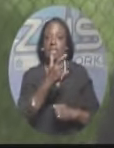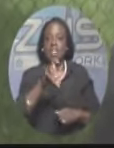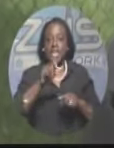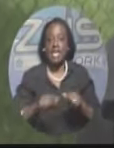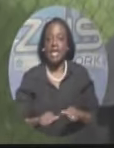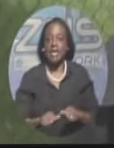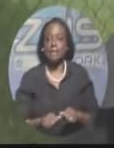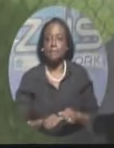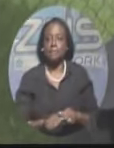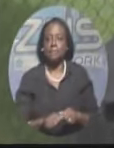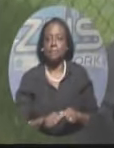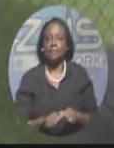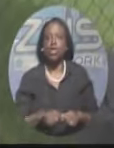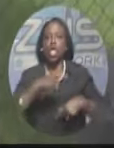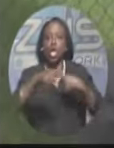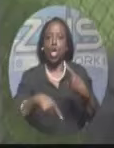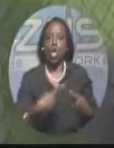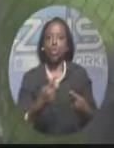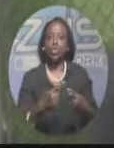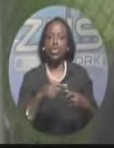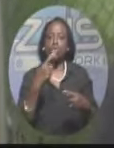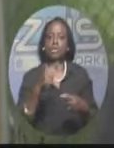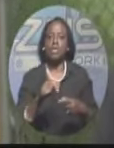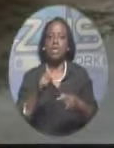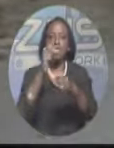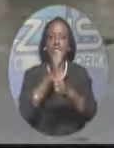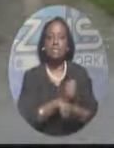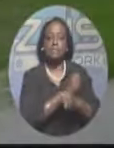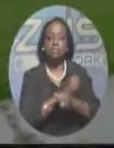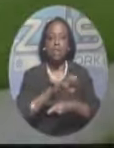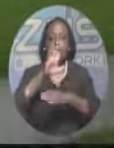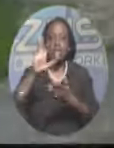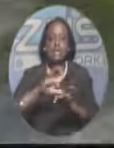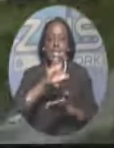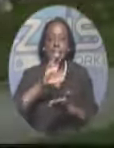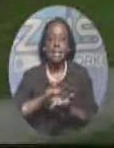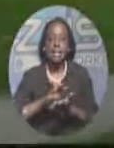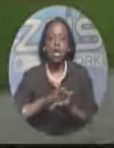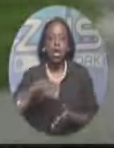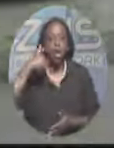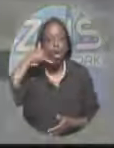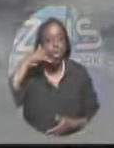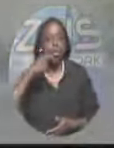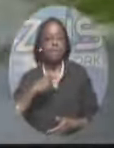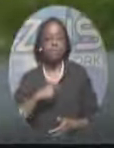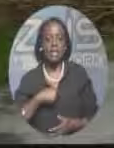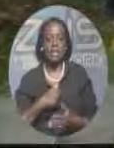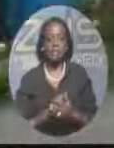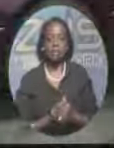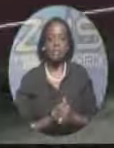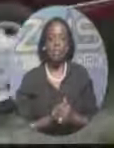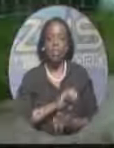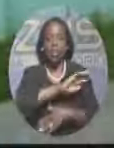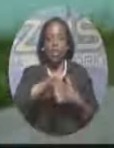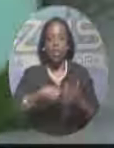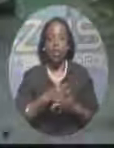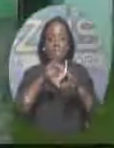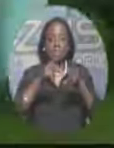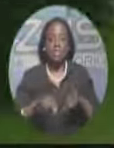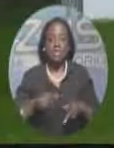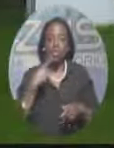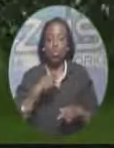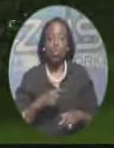actually go to the sports center. They can call me. But for those persons who want to ride